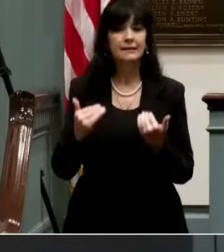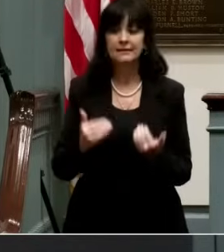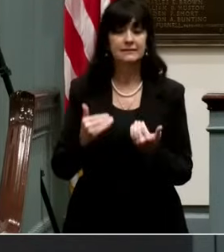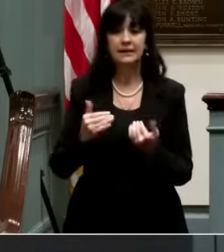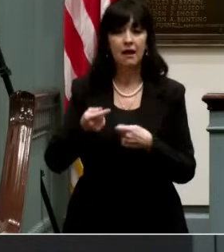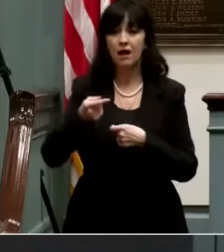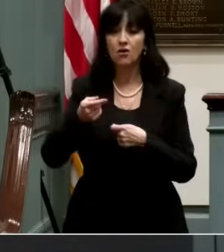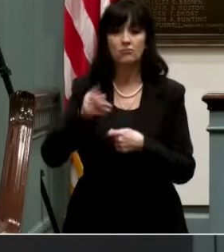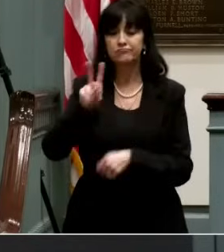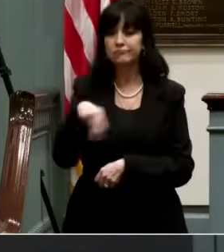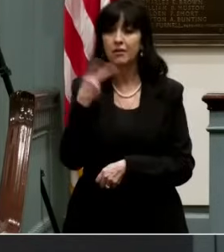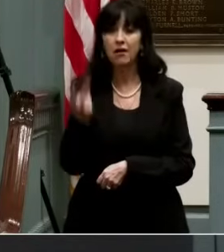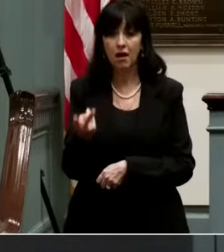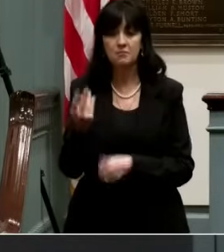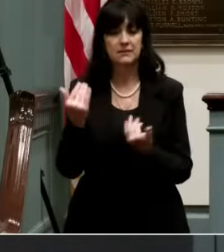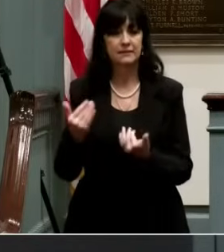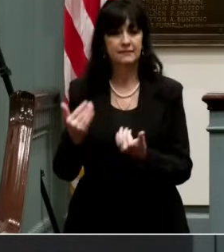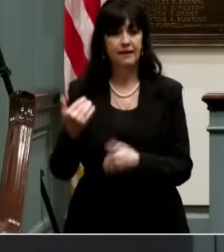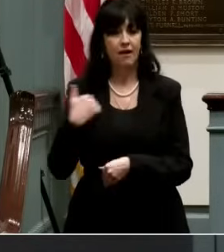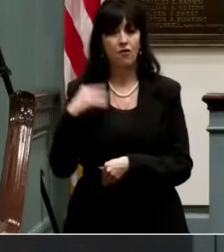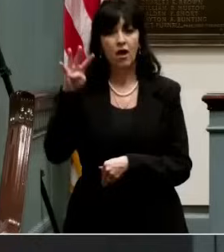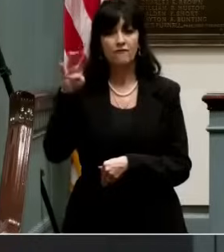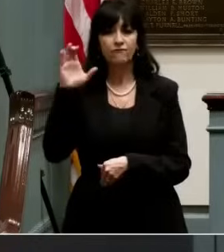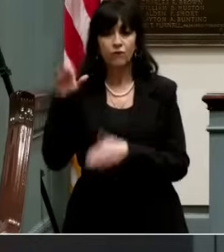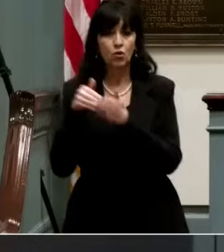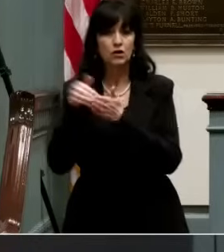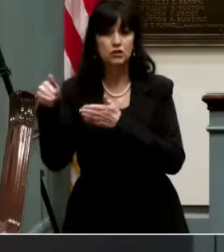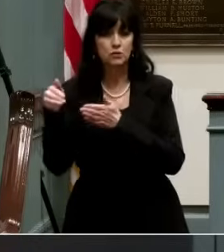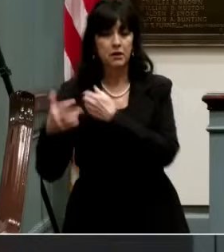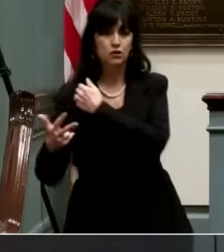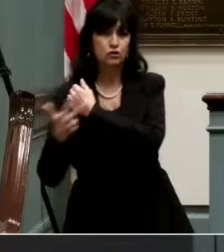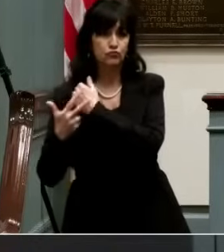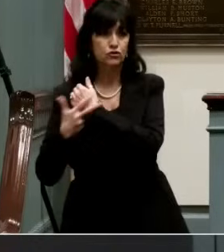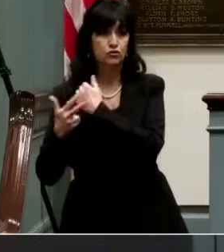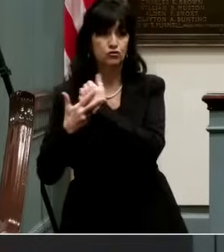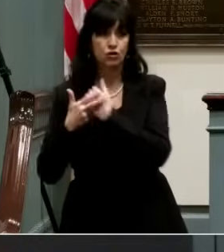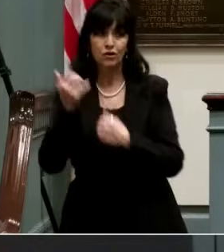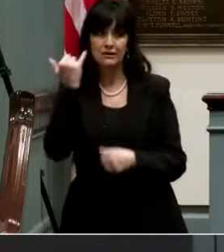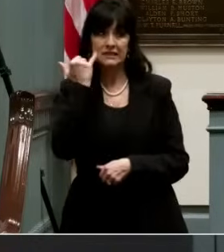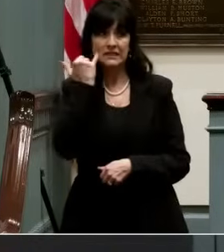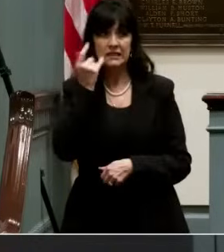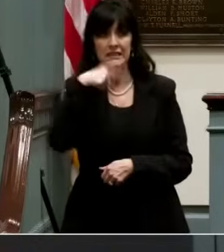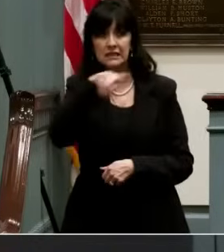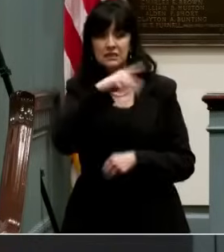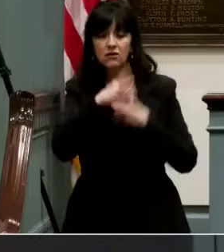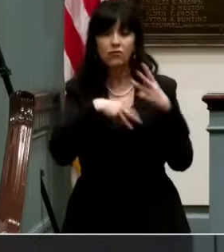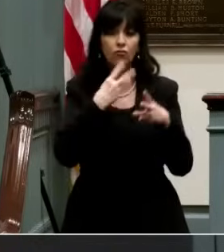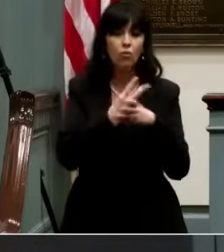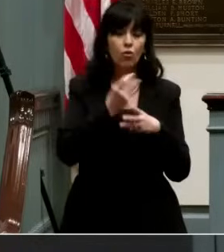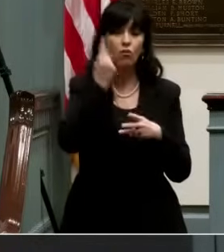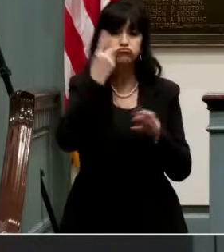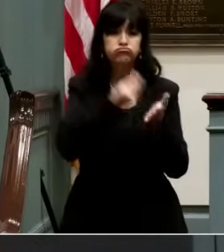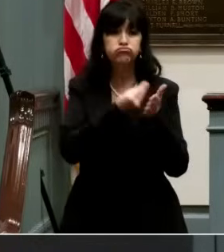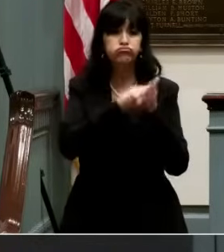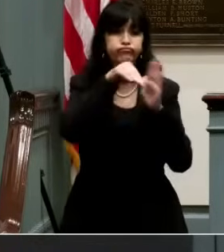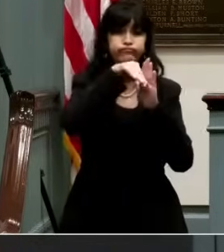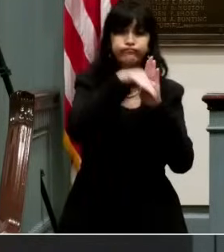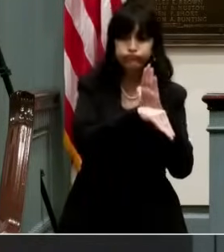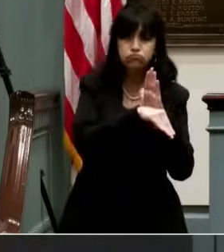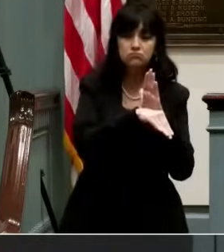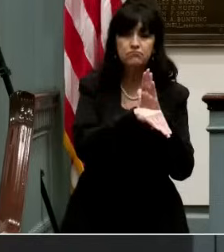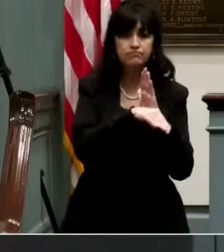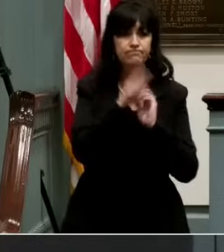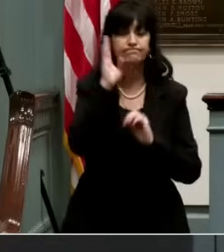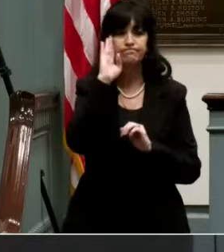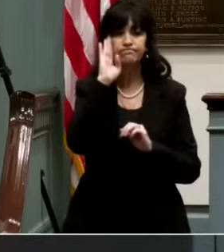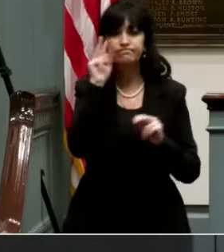in reserves for when the economy turns down again, which we know it will at some point. Despite a global